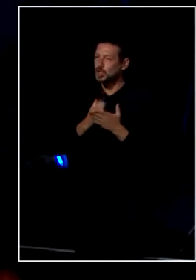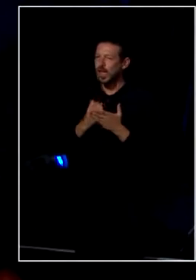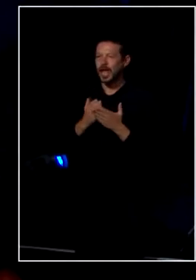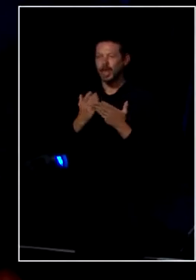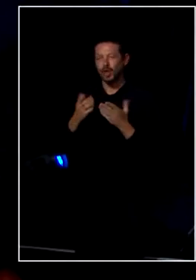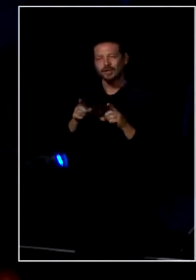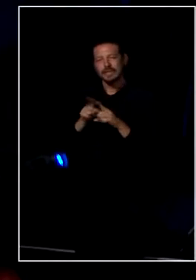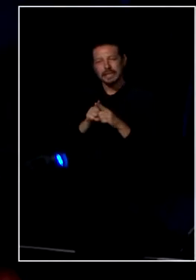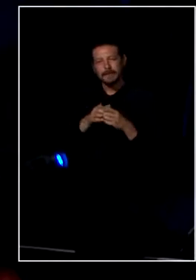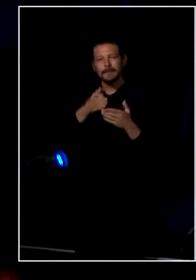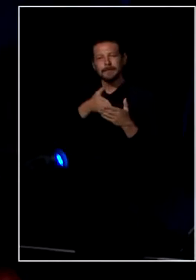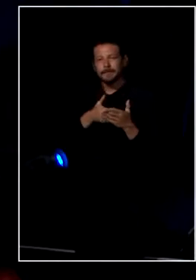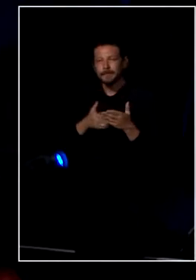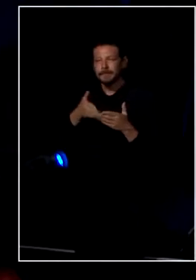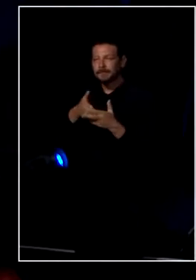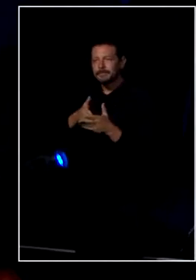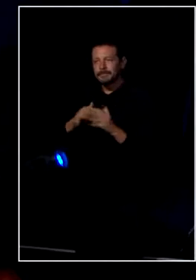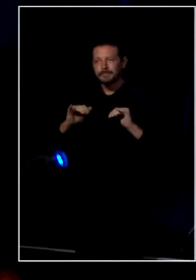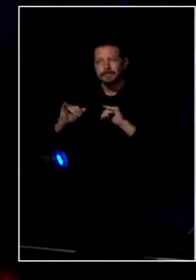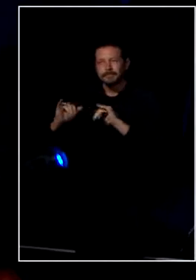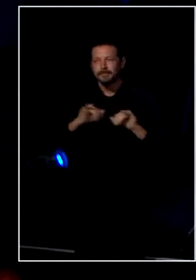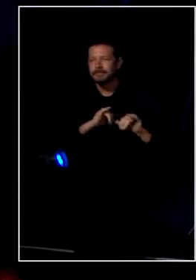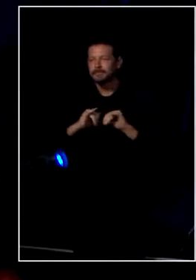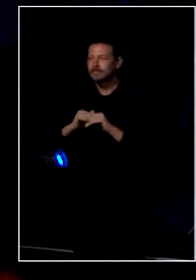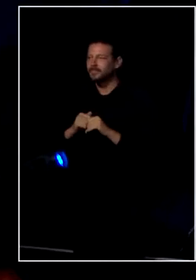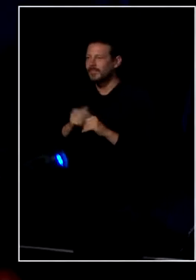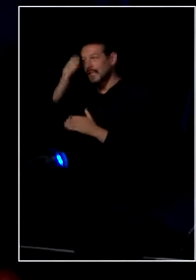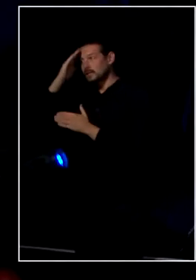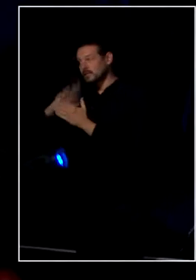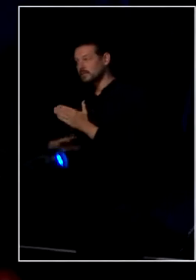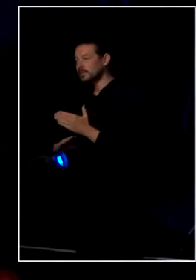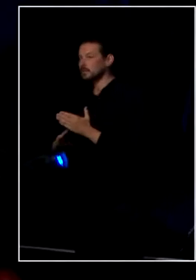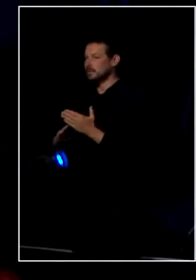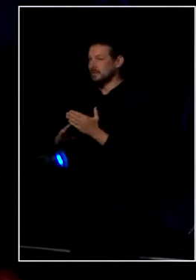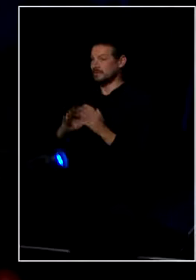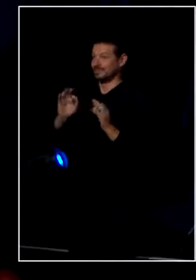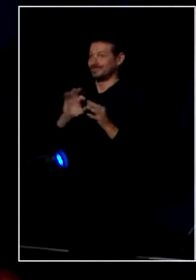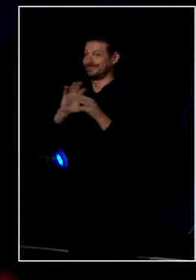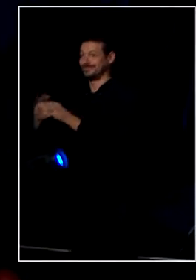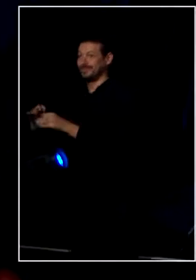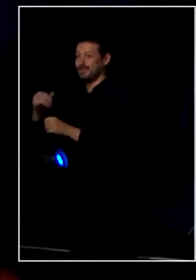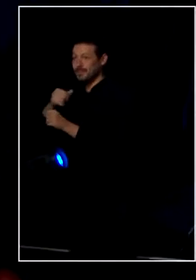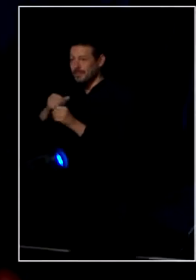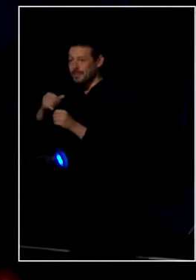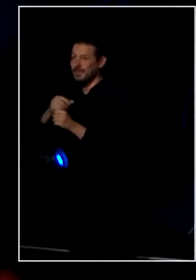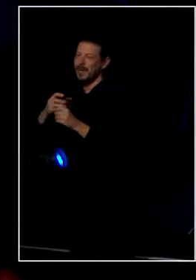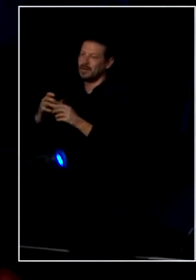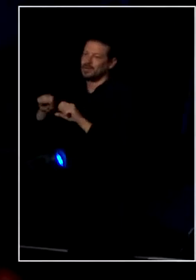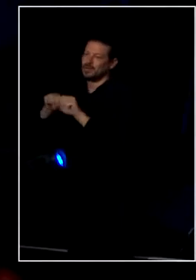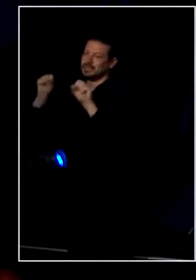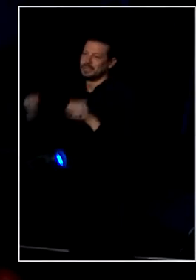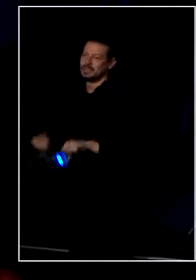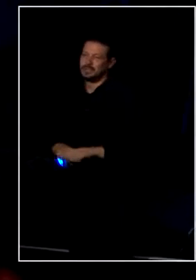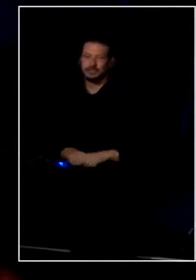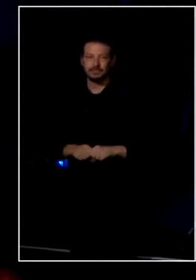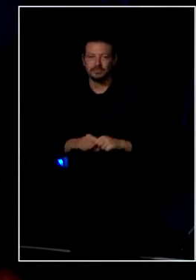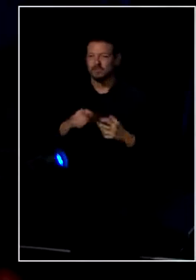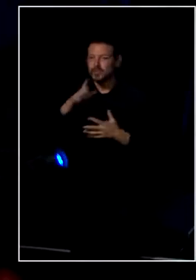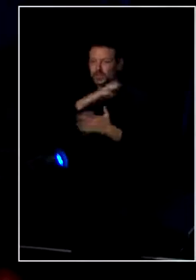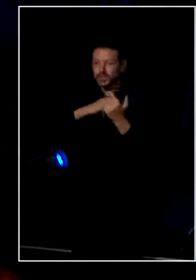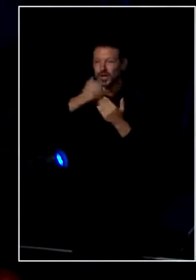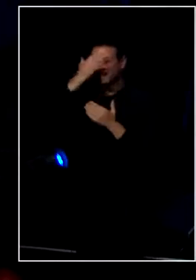barriers and experiences with the medical system and experiences with society,